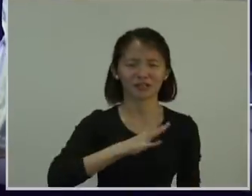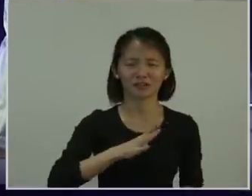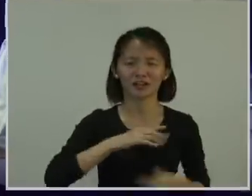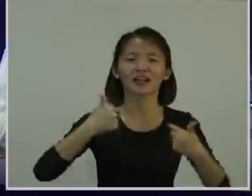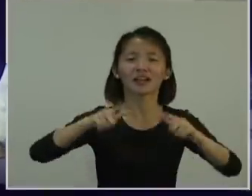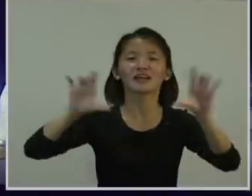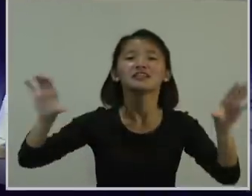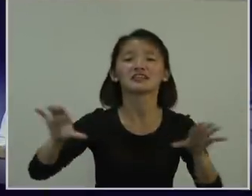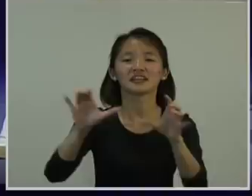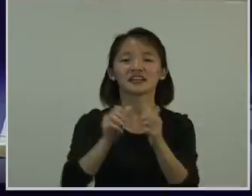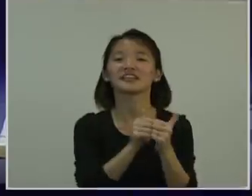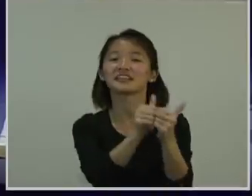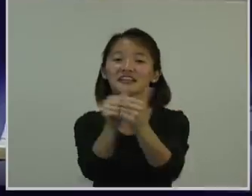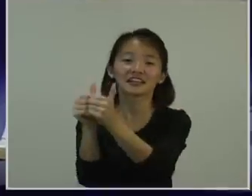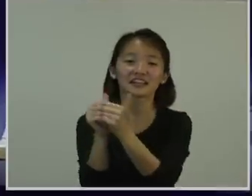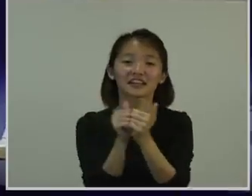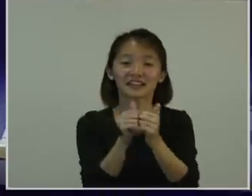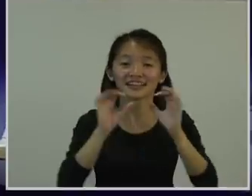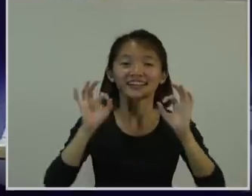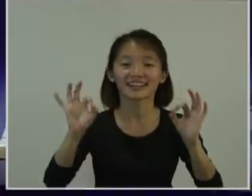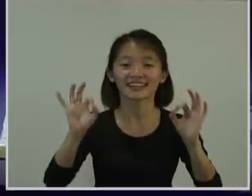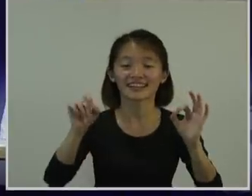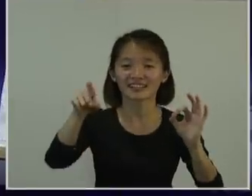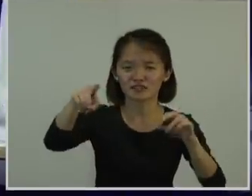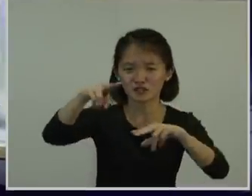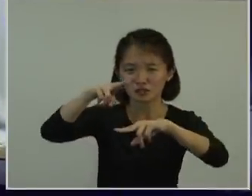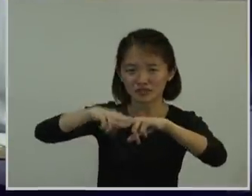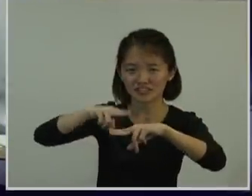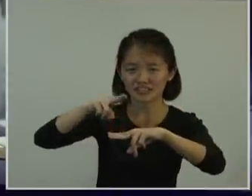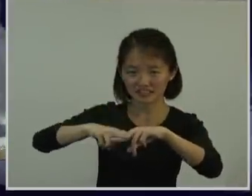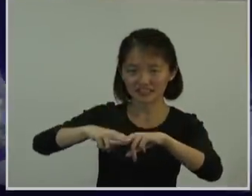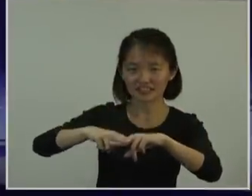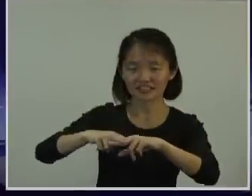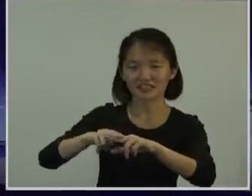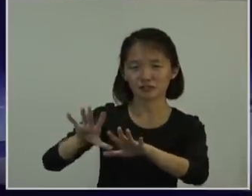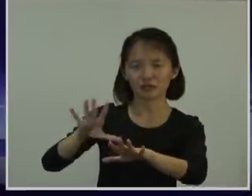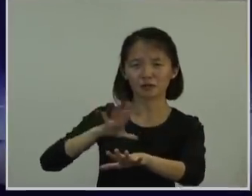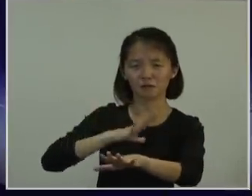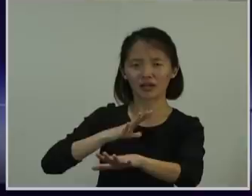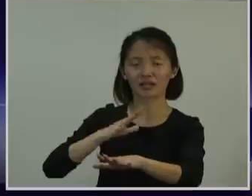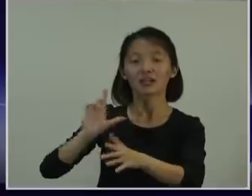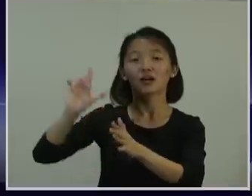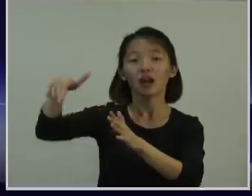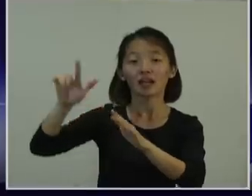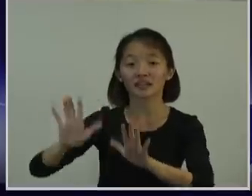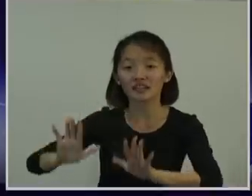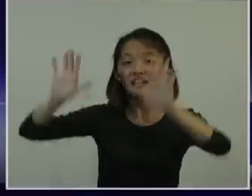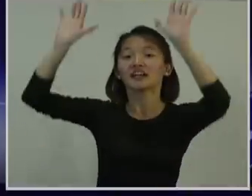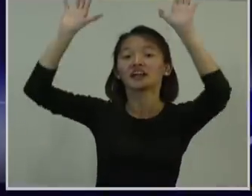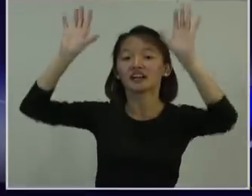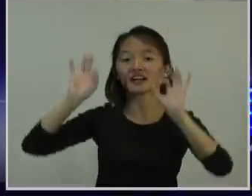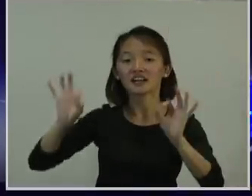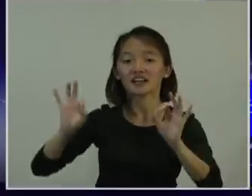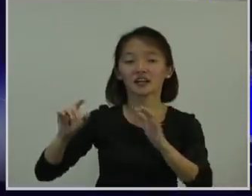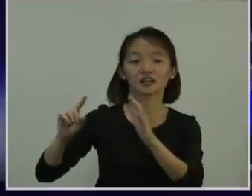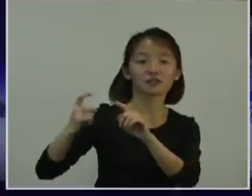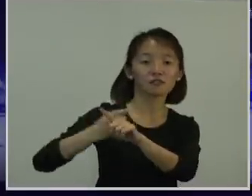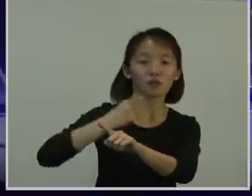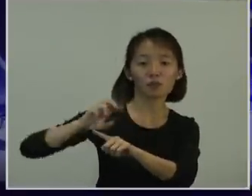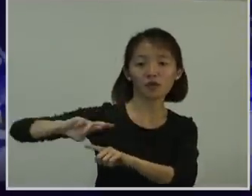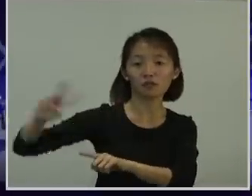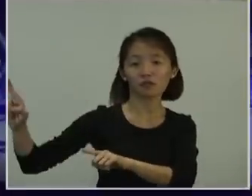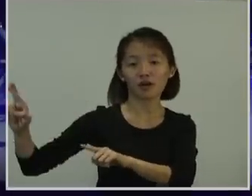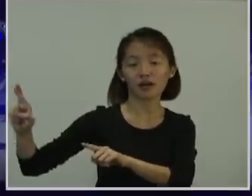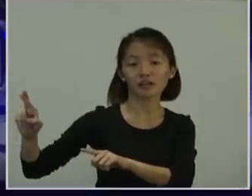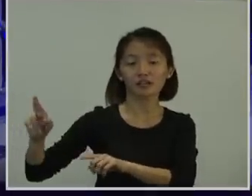ready? So you are all seated down. And so from the right, on my right, you're going to stand up, okay? You're like going to